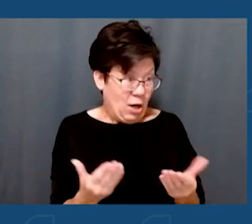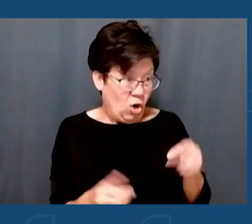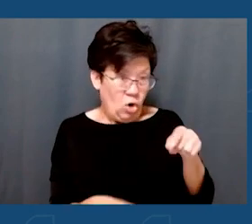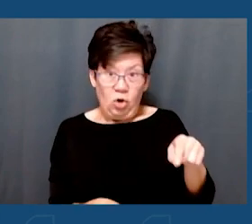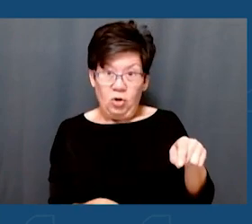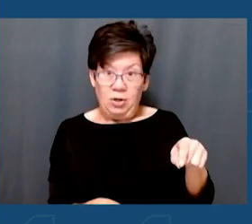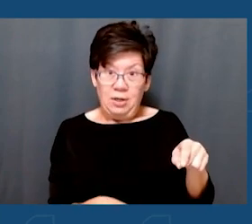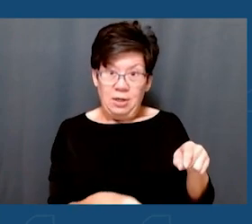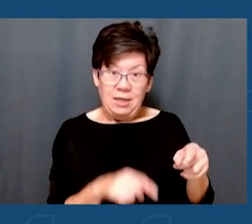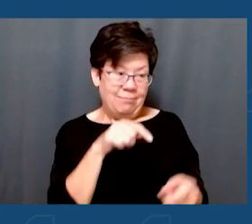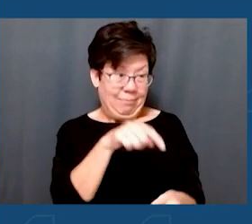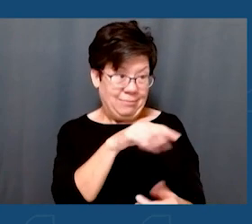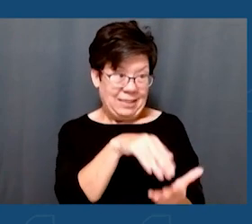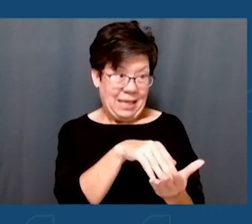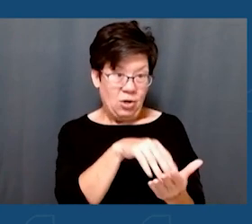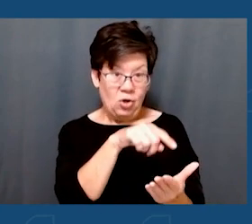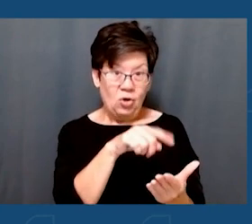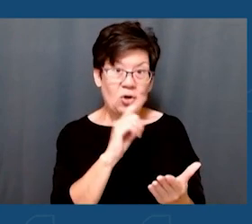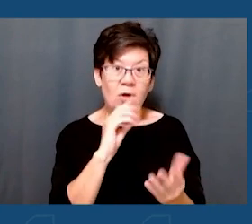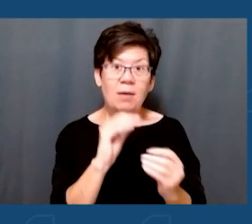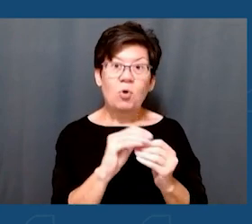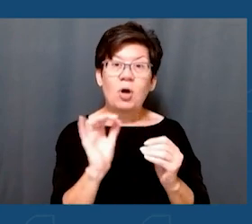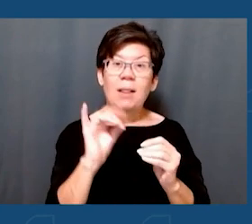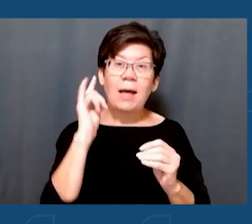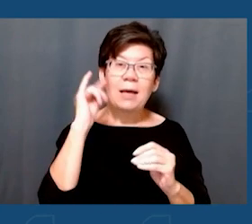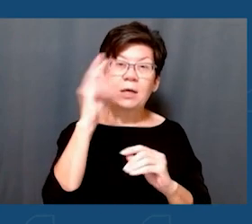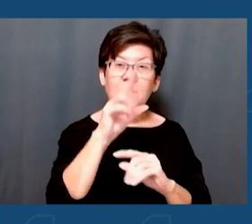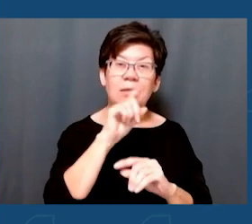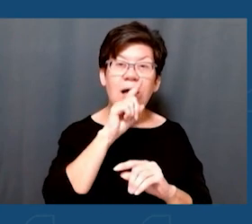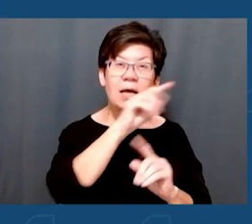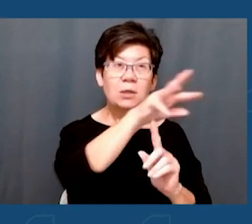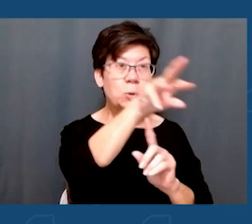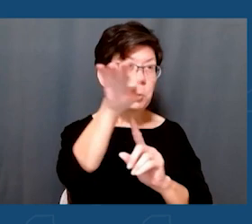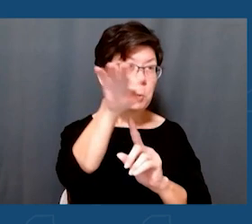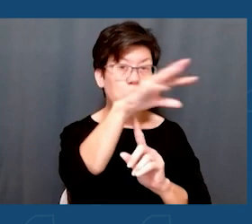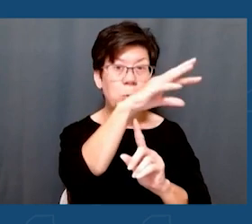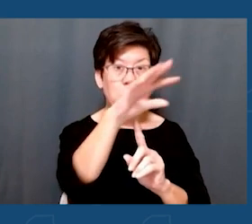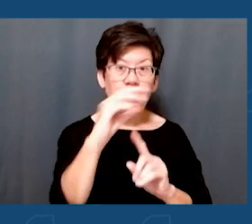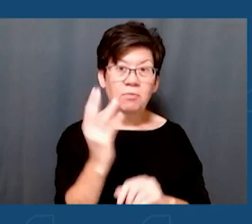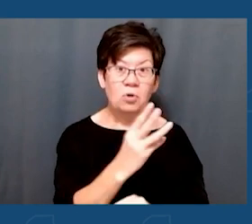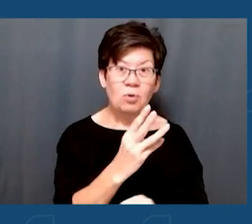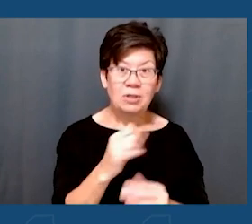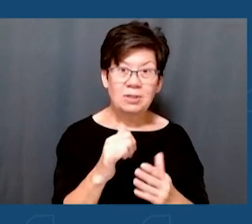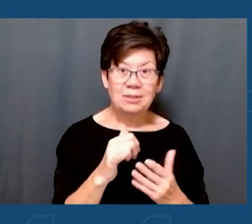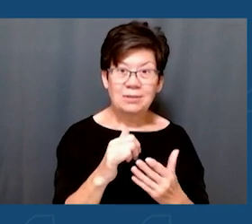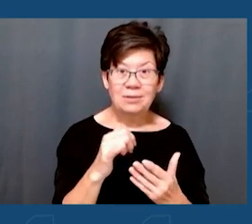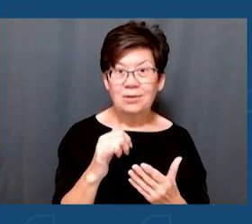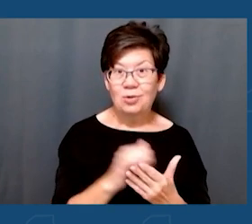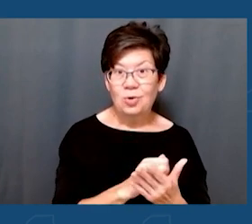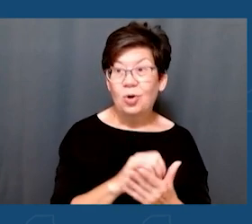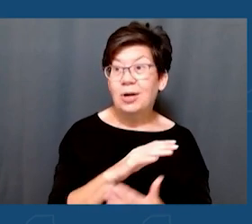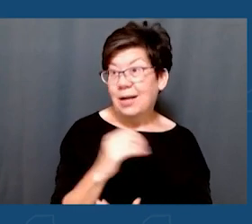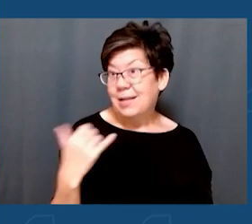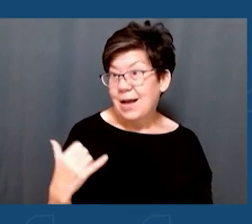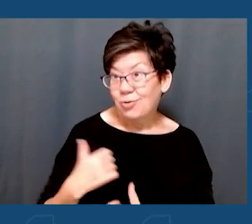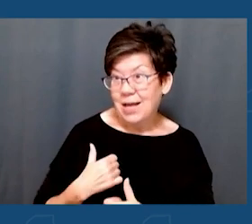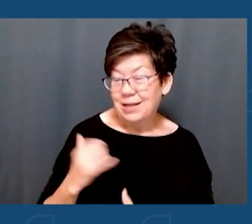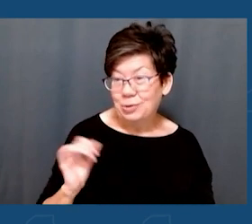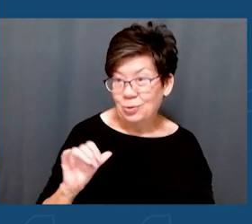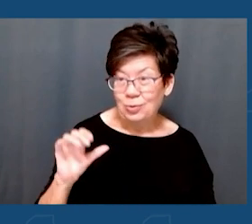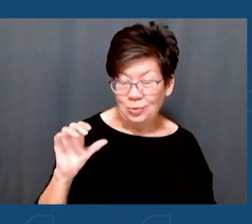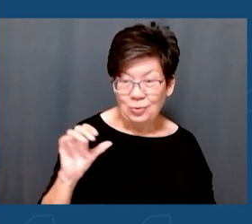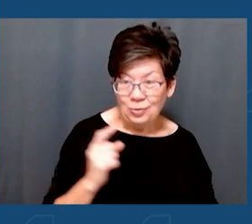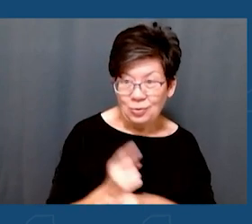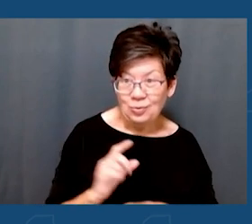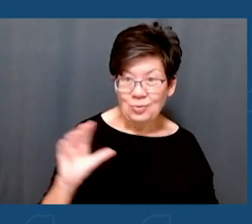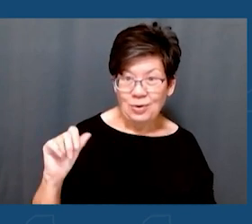a beacon for all of Western New York and now Canada, right, Kaz? So my brothers and sisters, I